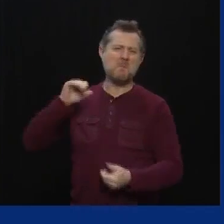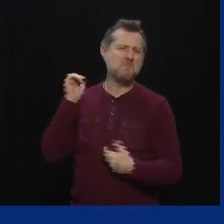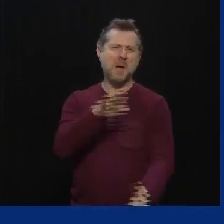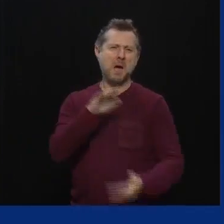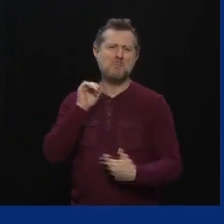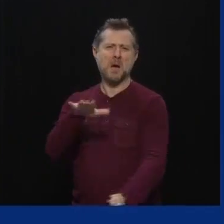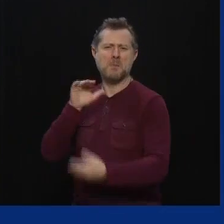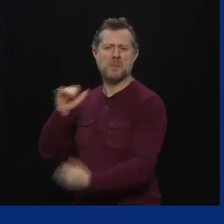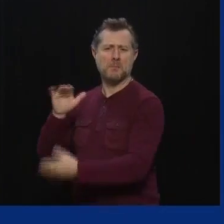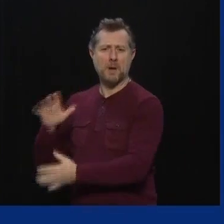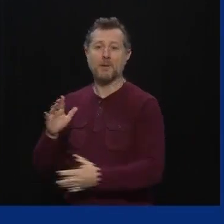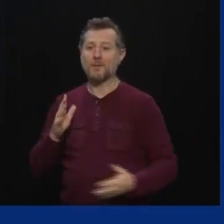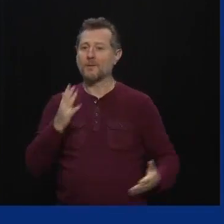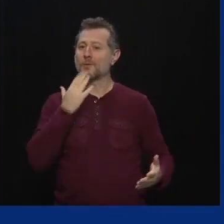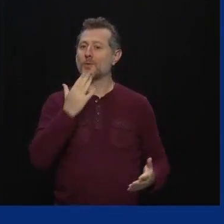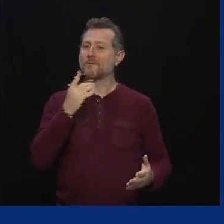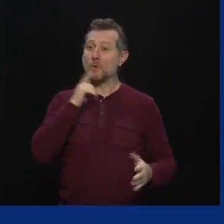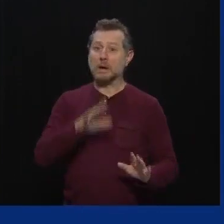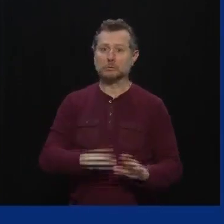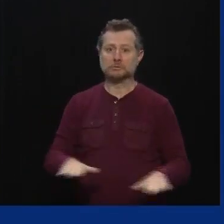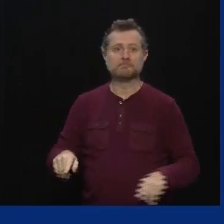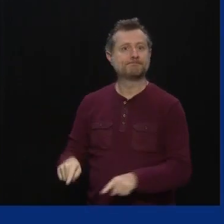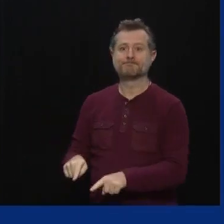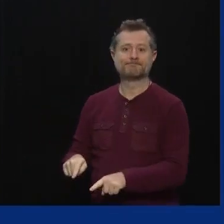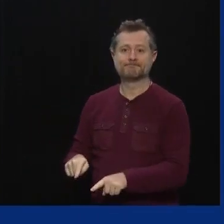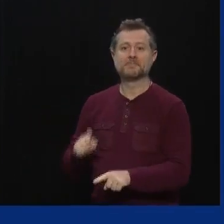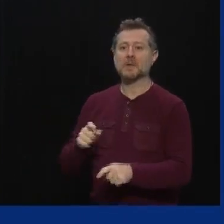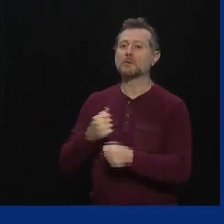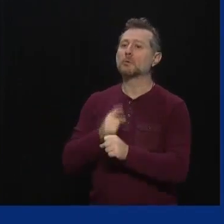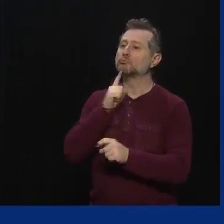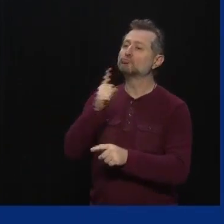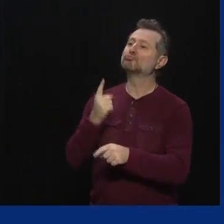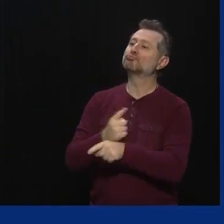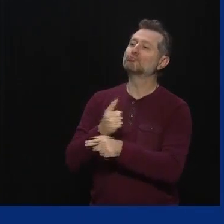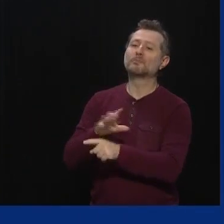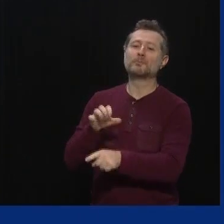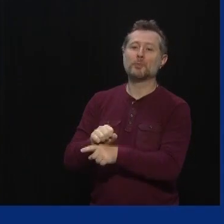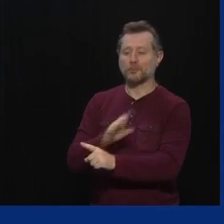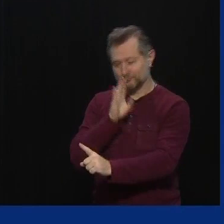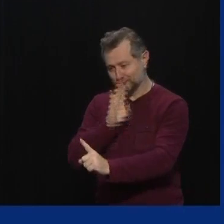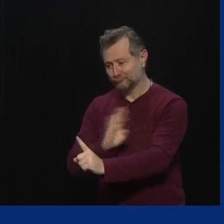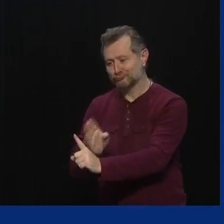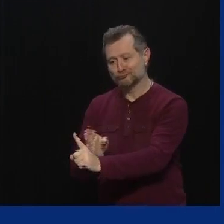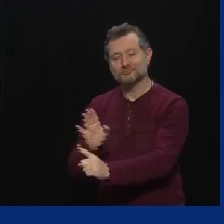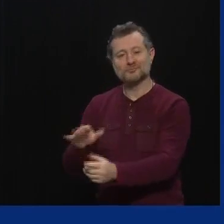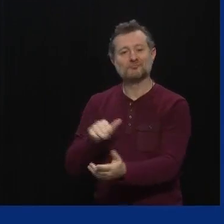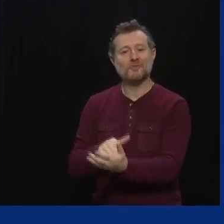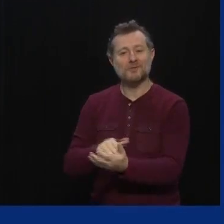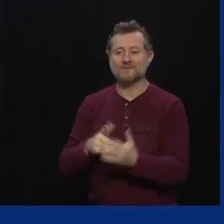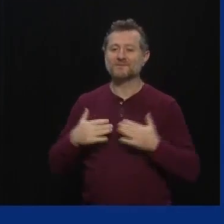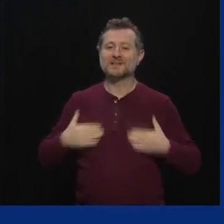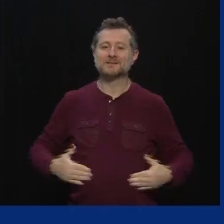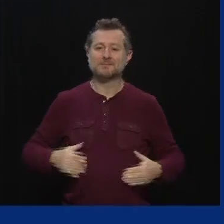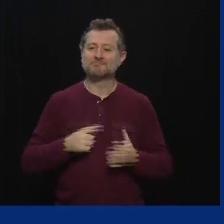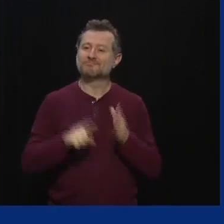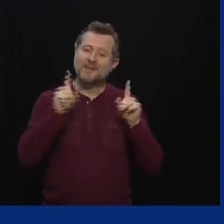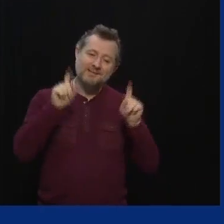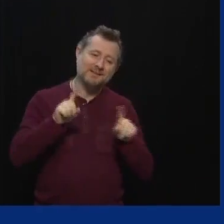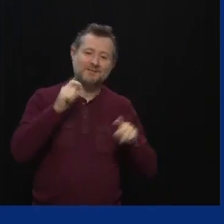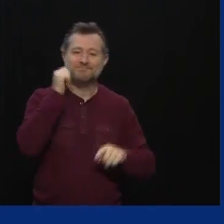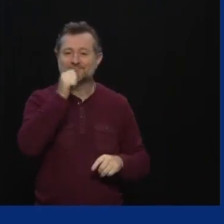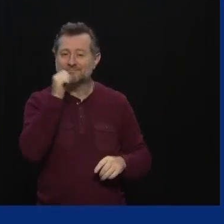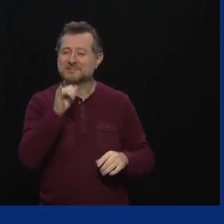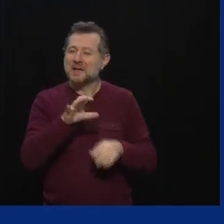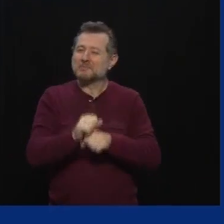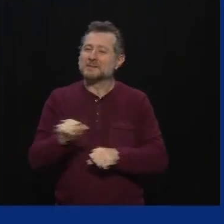going to want to schedule appointments and have their normal normal physicals and well visits with kids. So they are going to be packaging